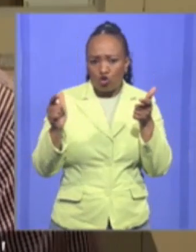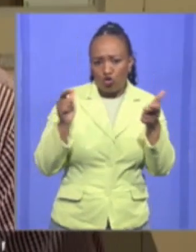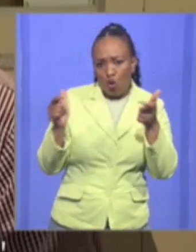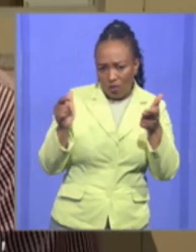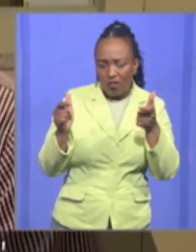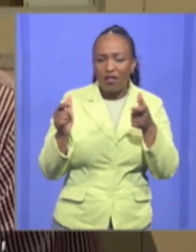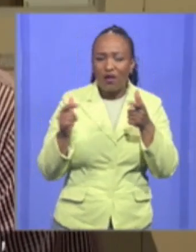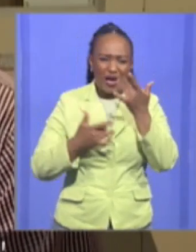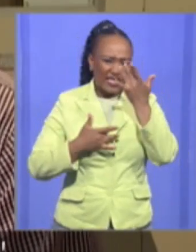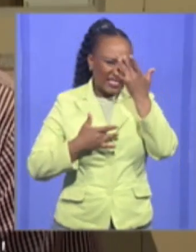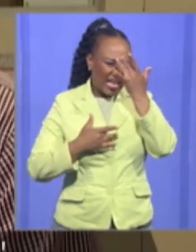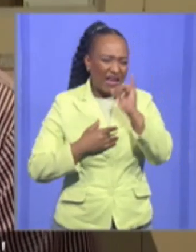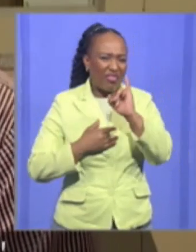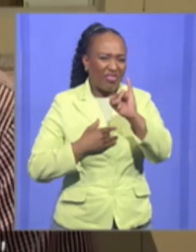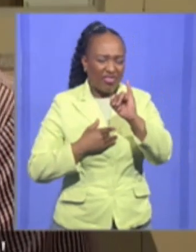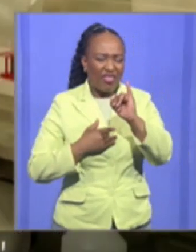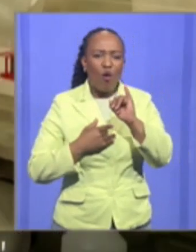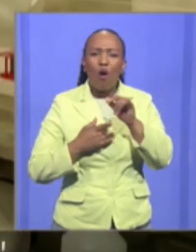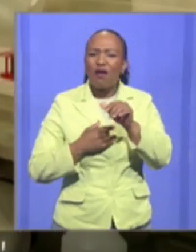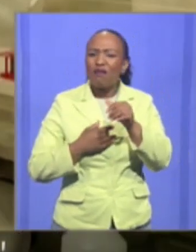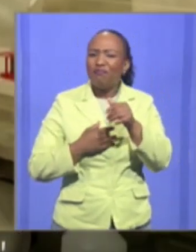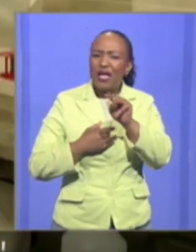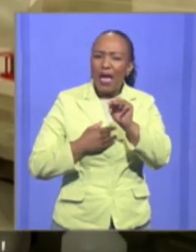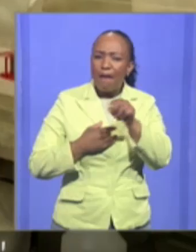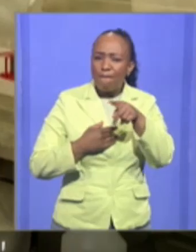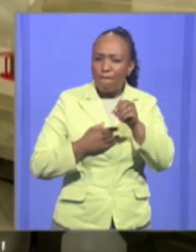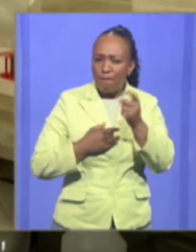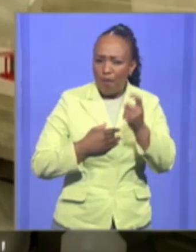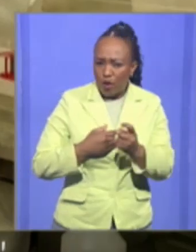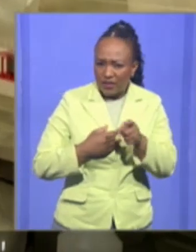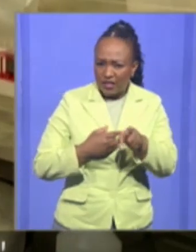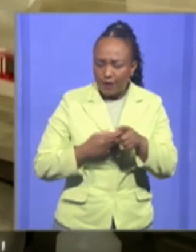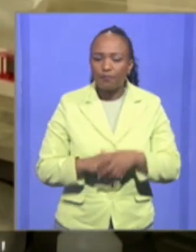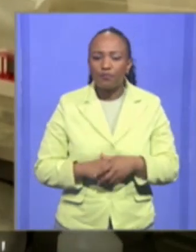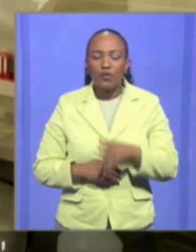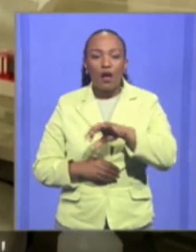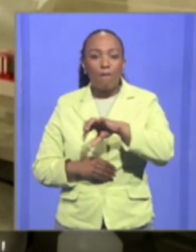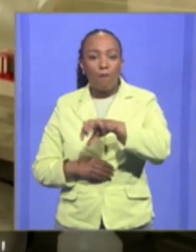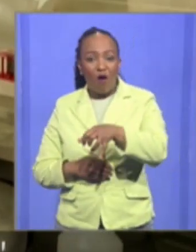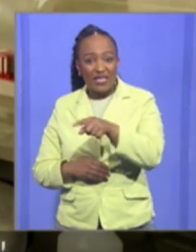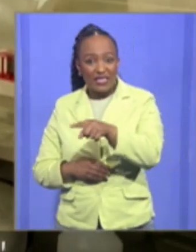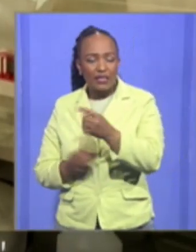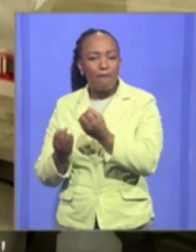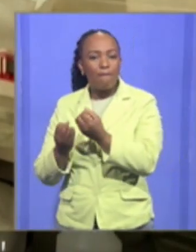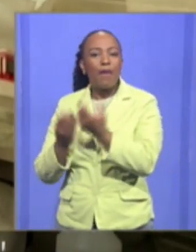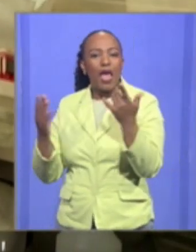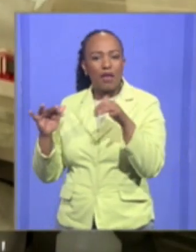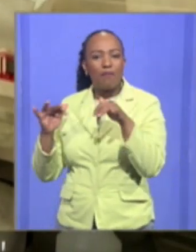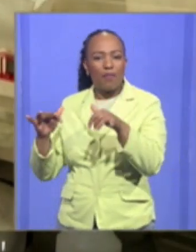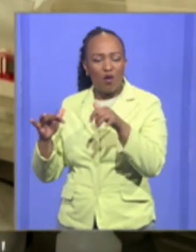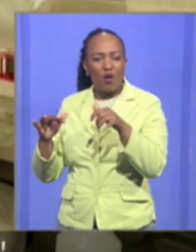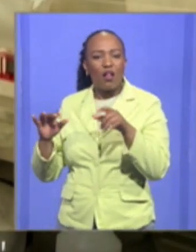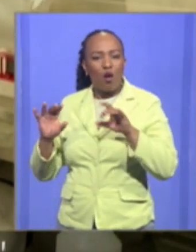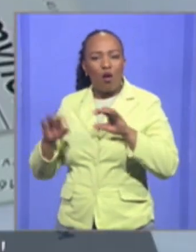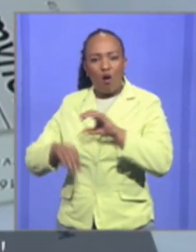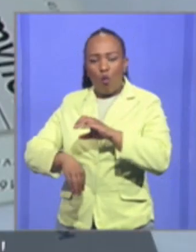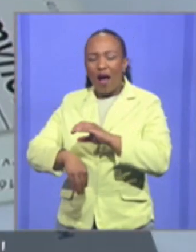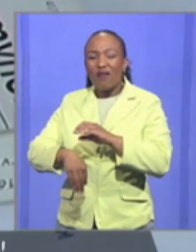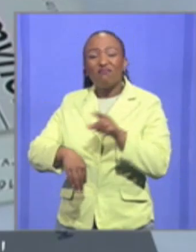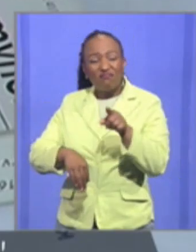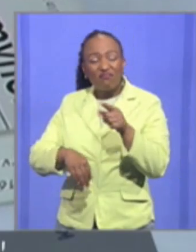epidemics on the African continent. Profense ya KwaZulu-Natal yeo e nago le dipego tše dintši tša batho bao ba nago le twatši ya HIV and